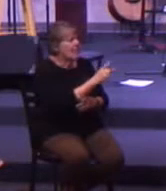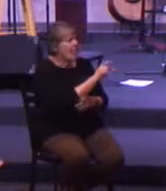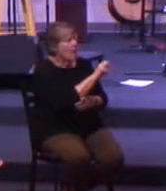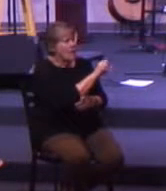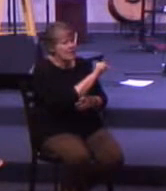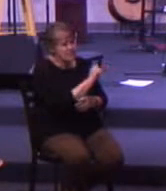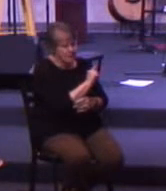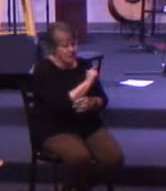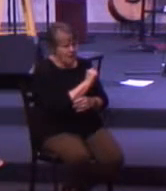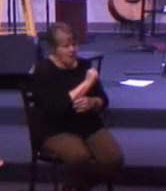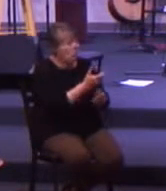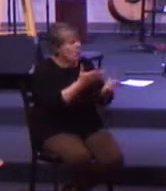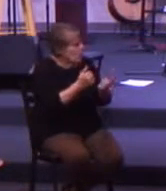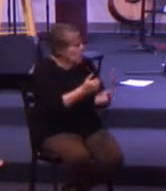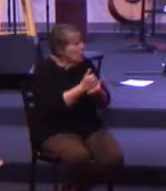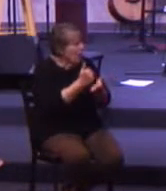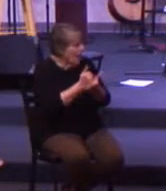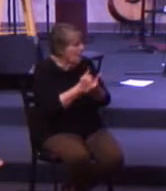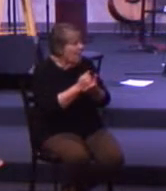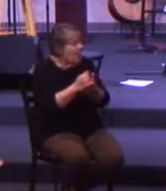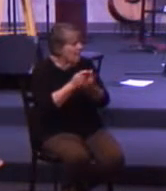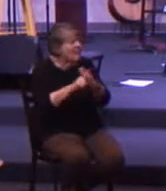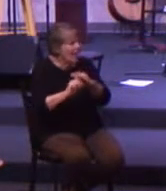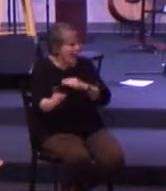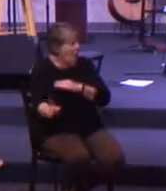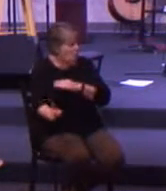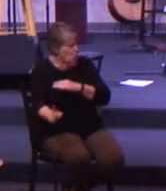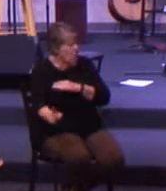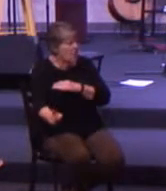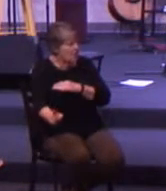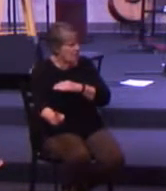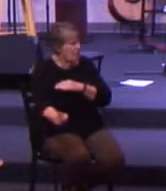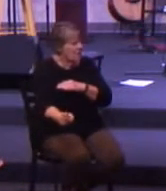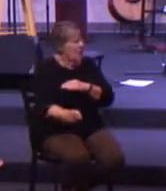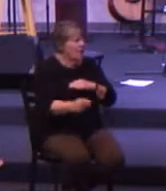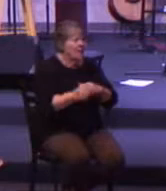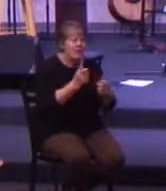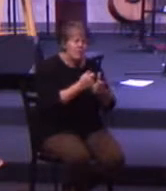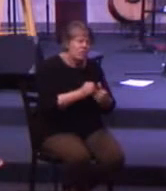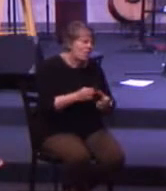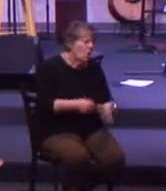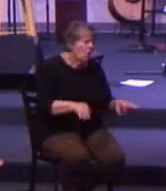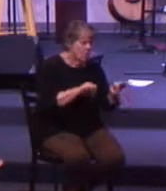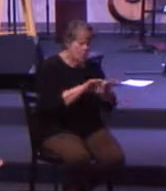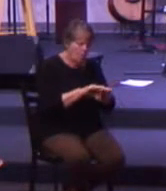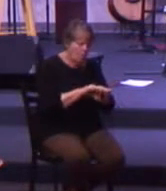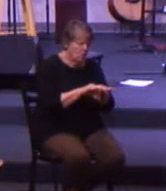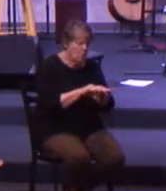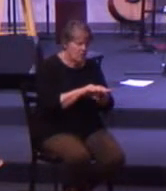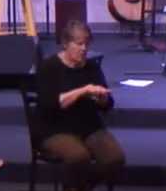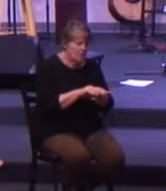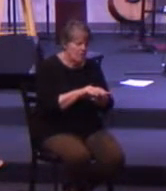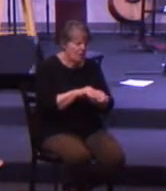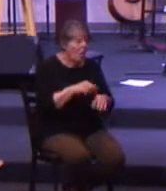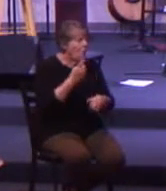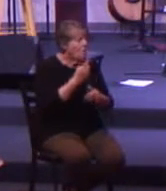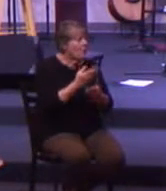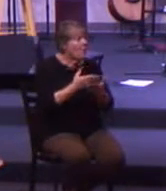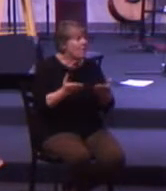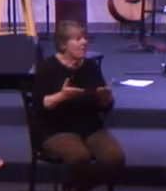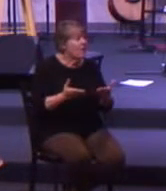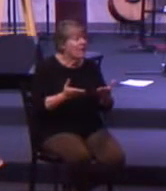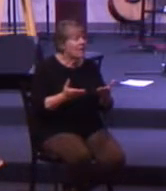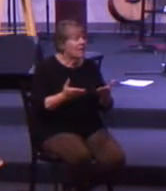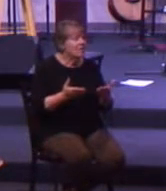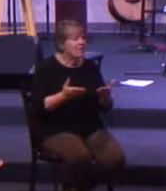that because a second theme, this is a bit of a tangent, but it's just so important. It's not a tangent. This is one of the things that also came out in so many of